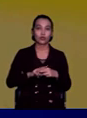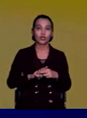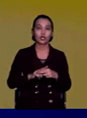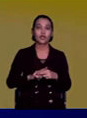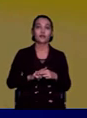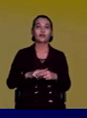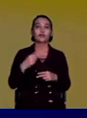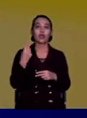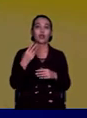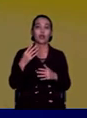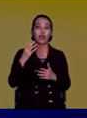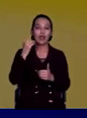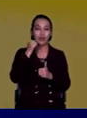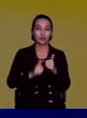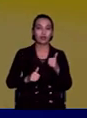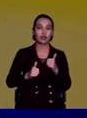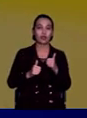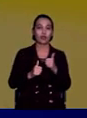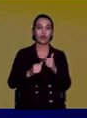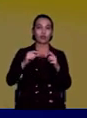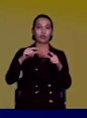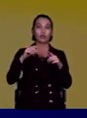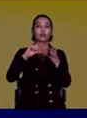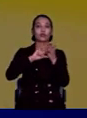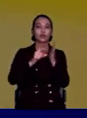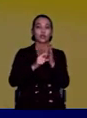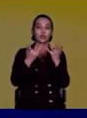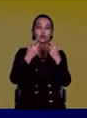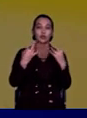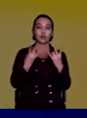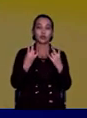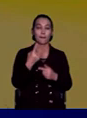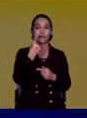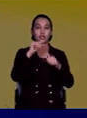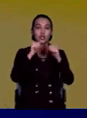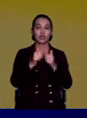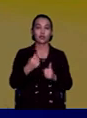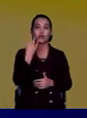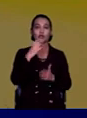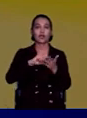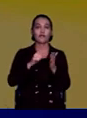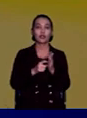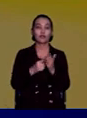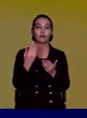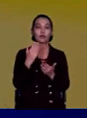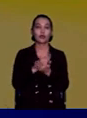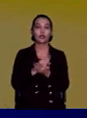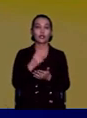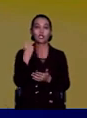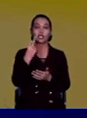1, 2, 3, 4. Birinchi shaklimizda 4 ta kvadrat joylashgan. Ikkinchisida esa